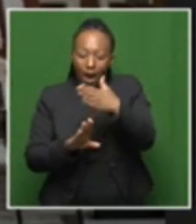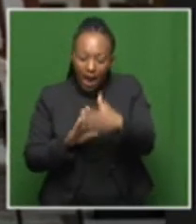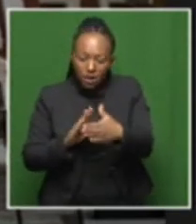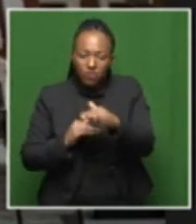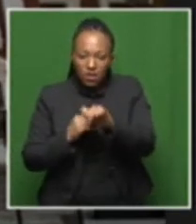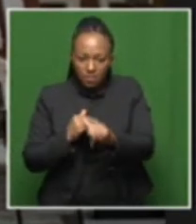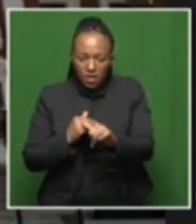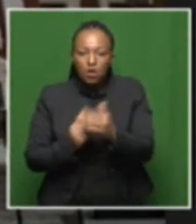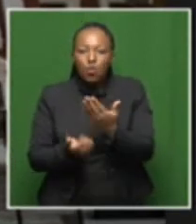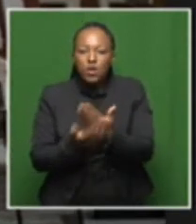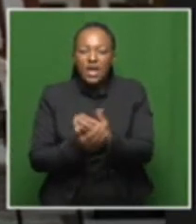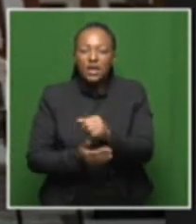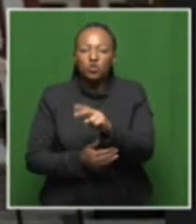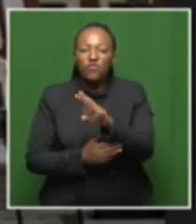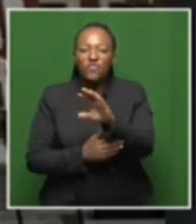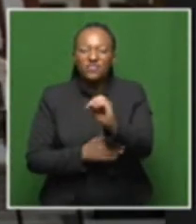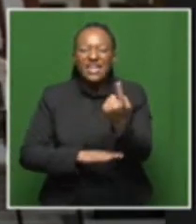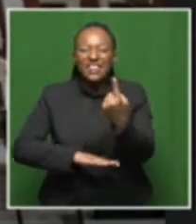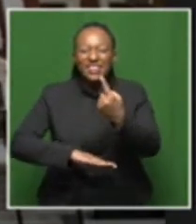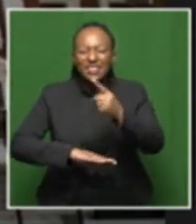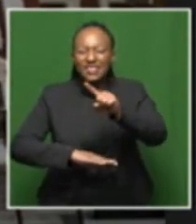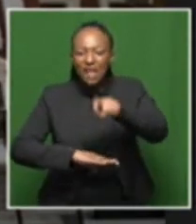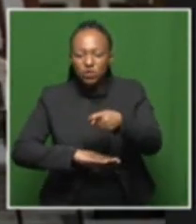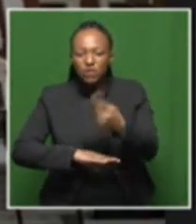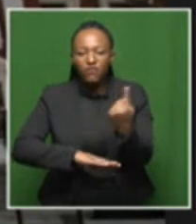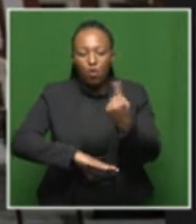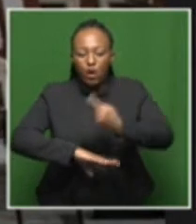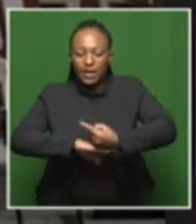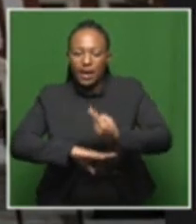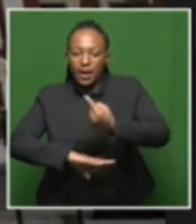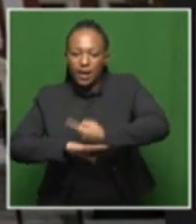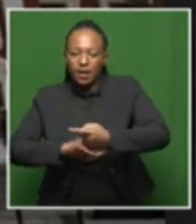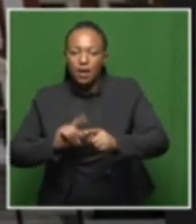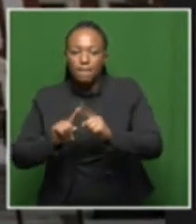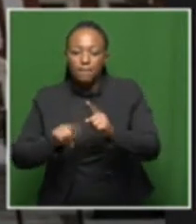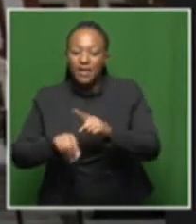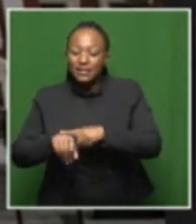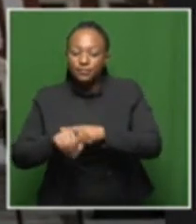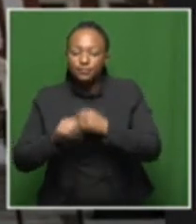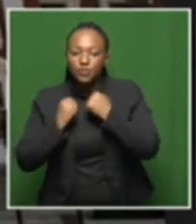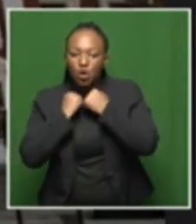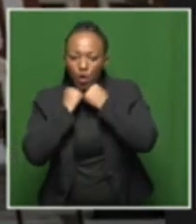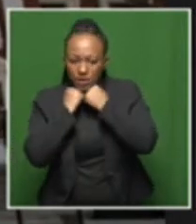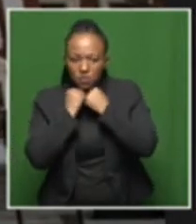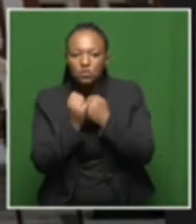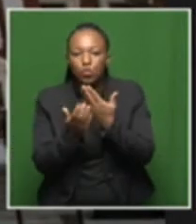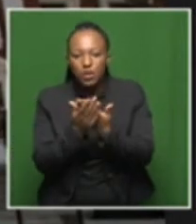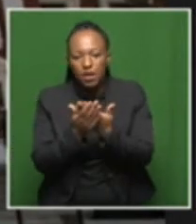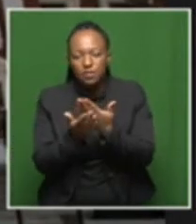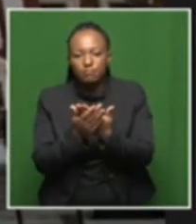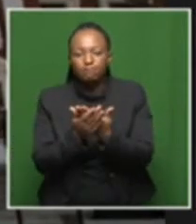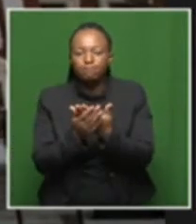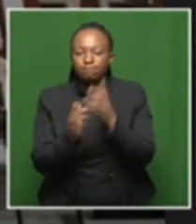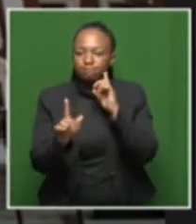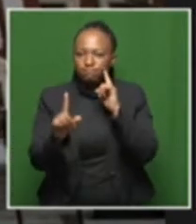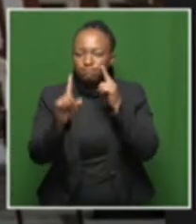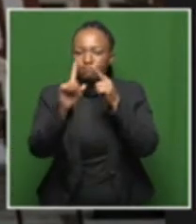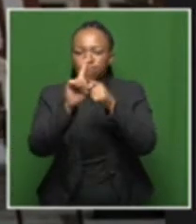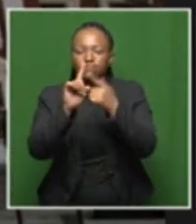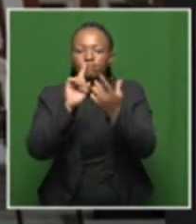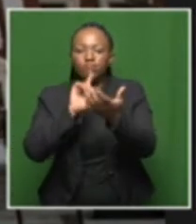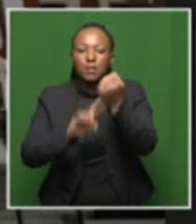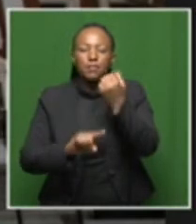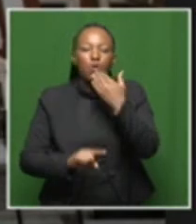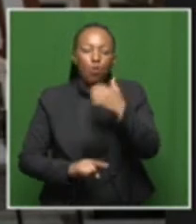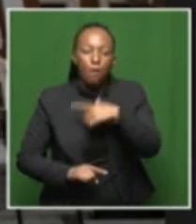surpass 250,000 per day. And by the time we reach August, we should be able to reach the target set by